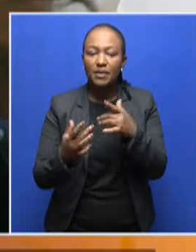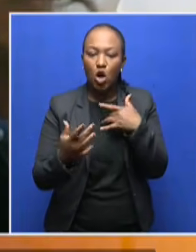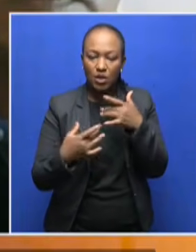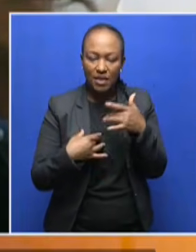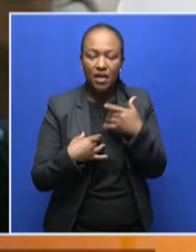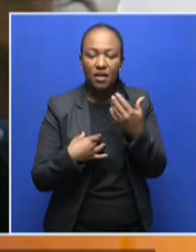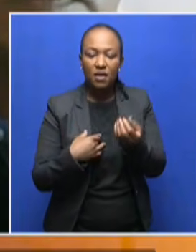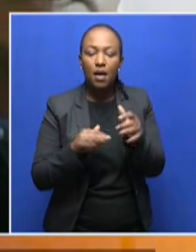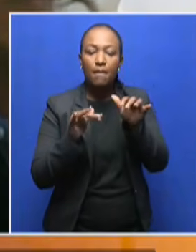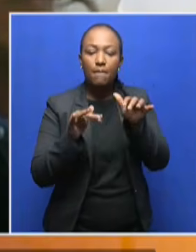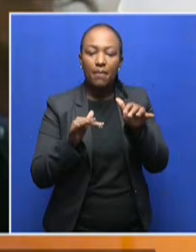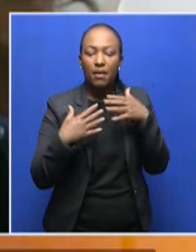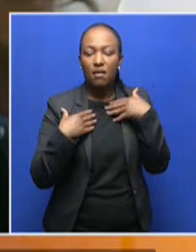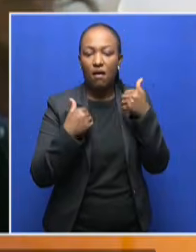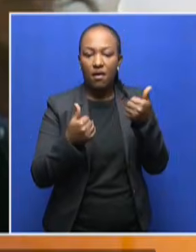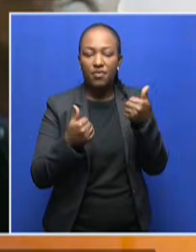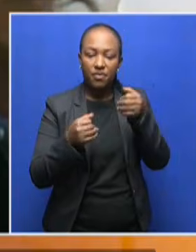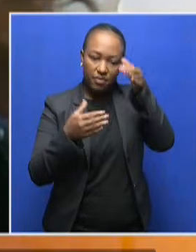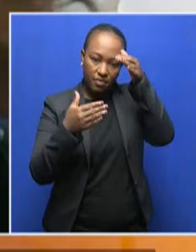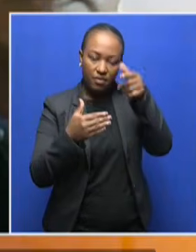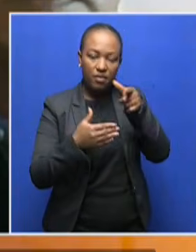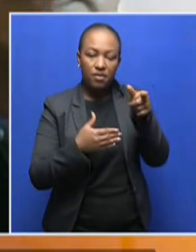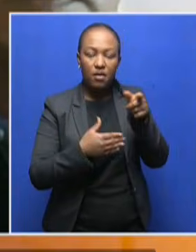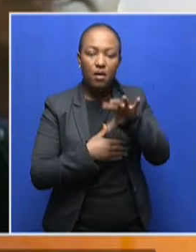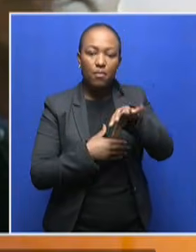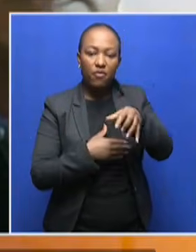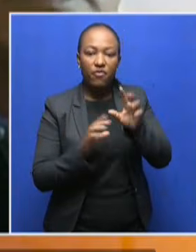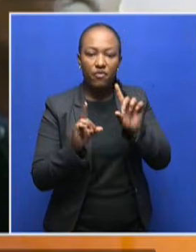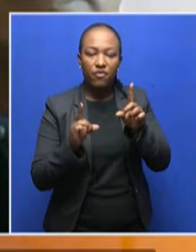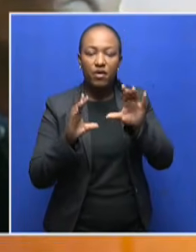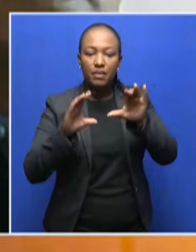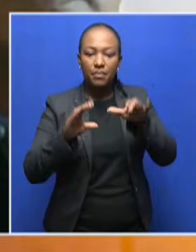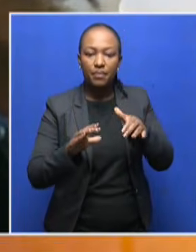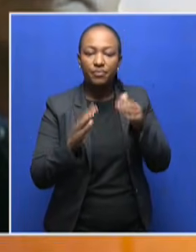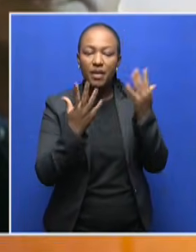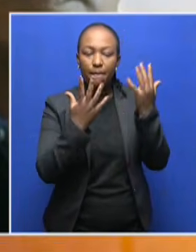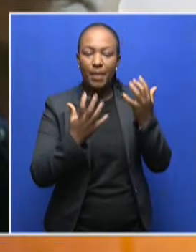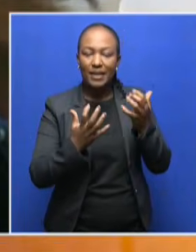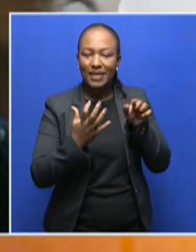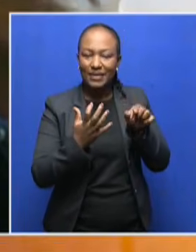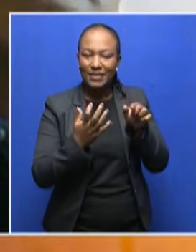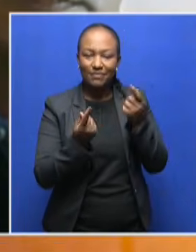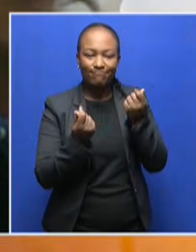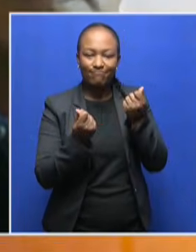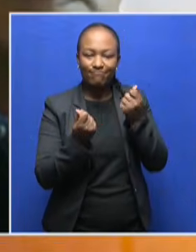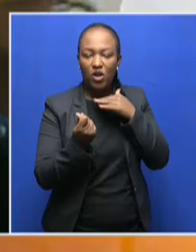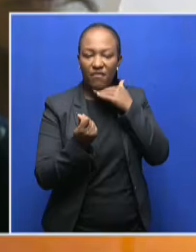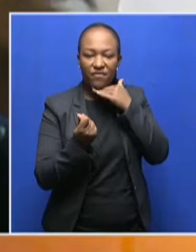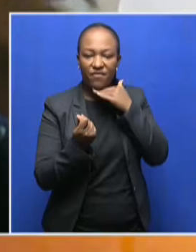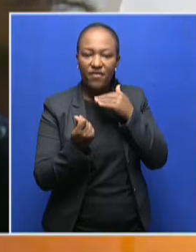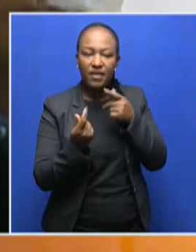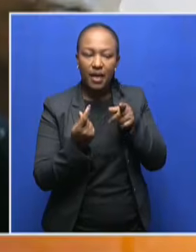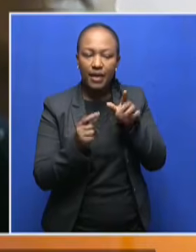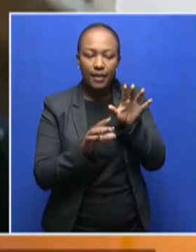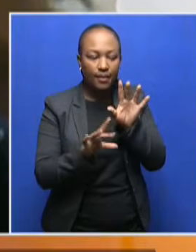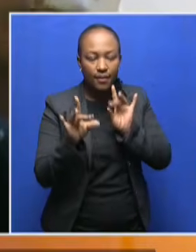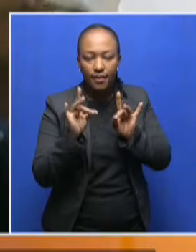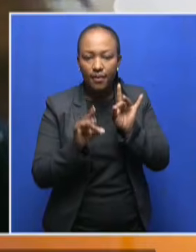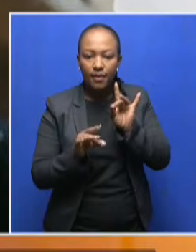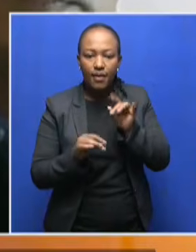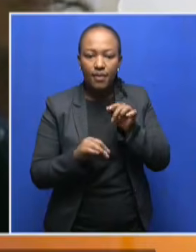health experts that provincial departments are facing budget deficits, and then they end up being selective about which